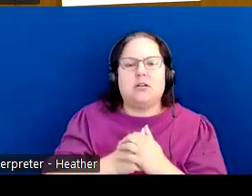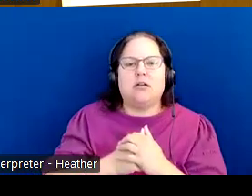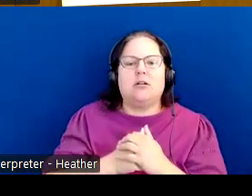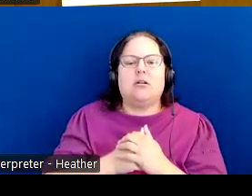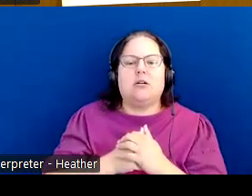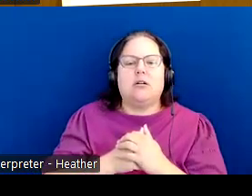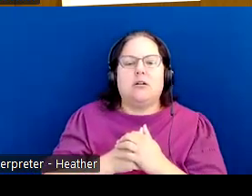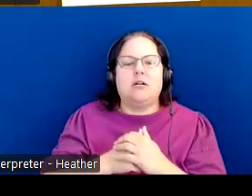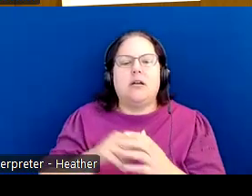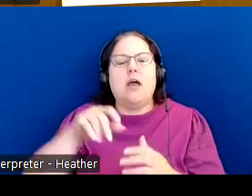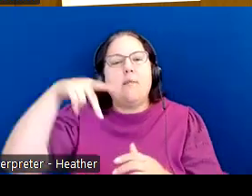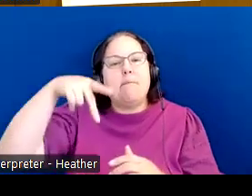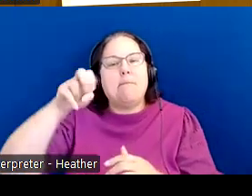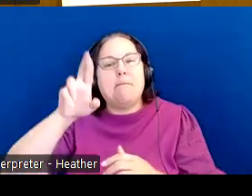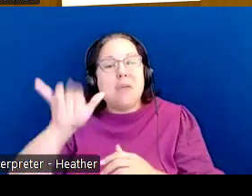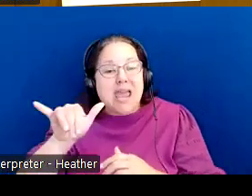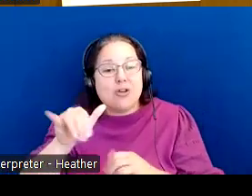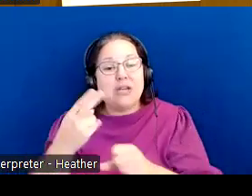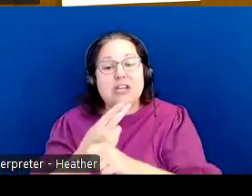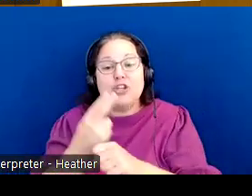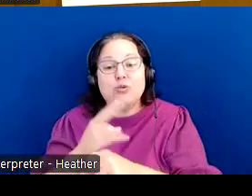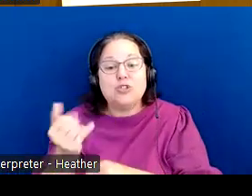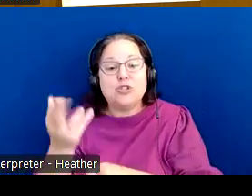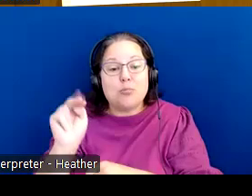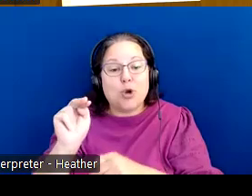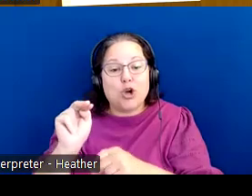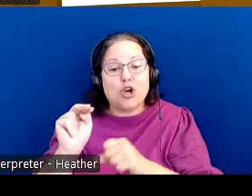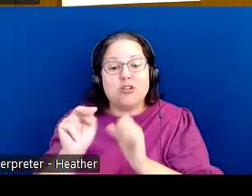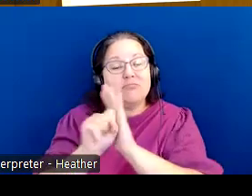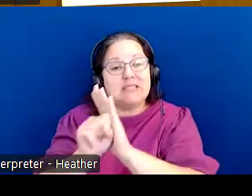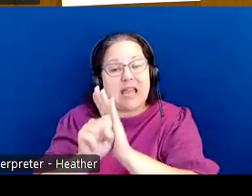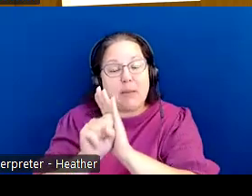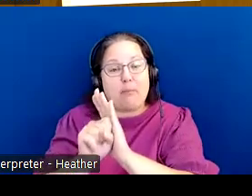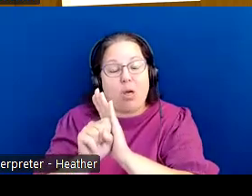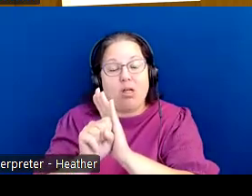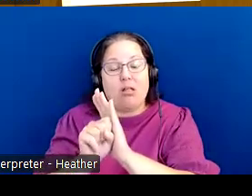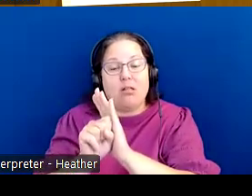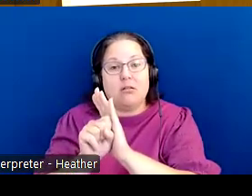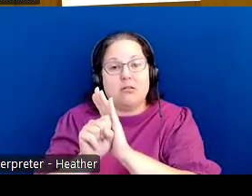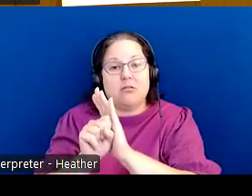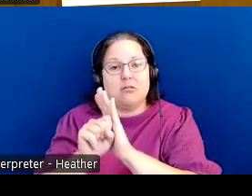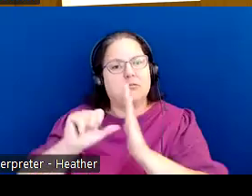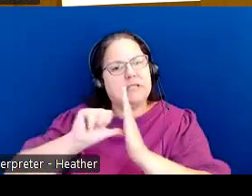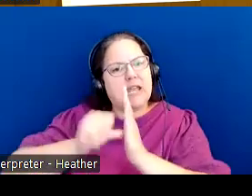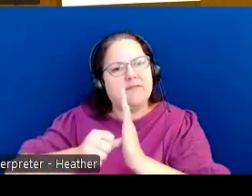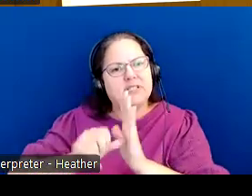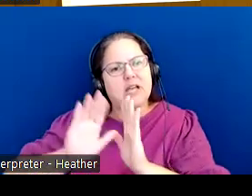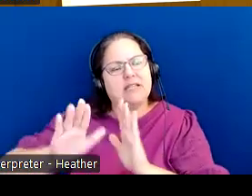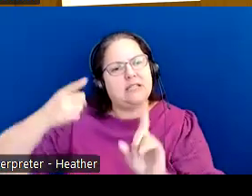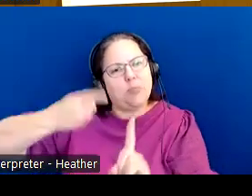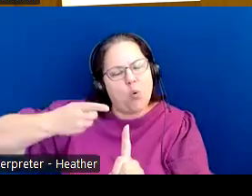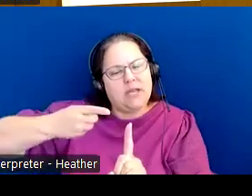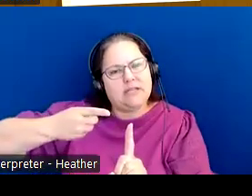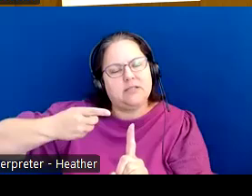pointed this out and used the burn sample to emphasize his point